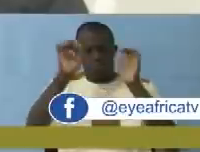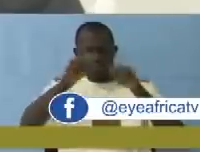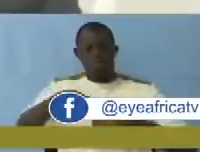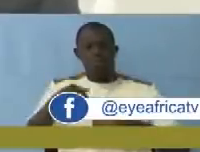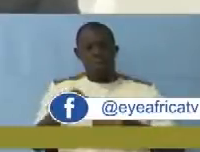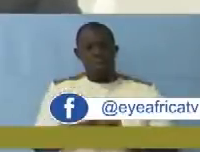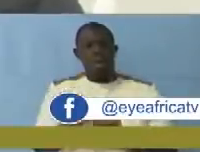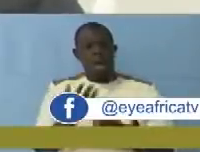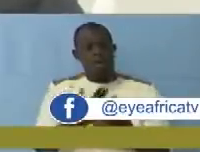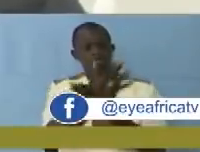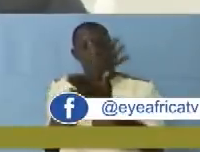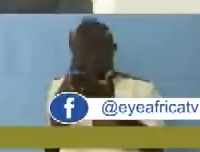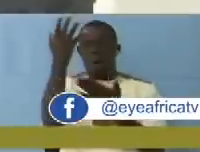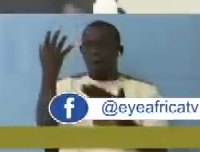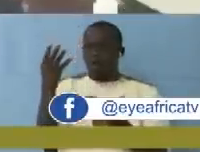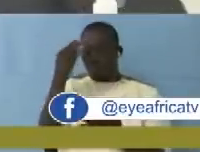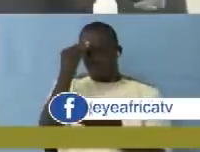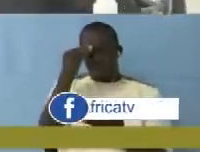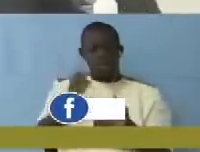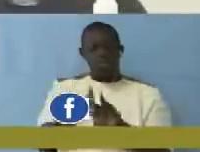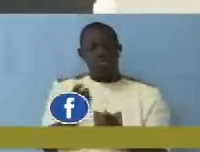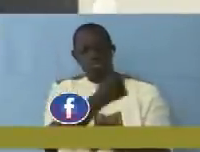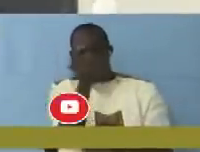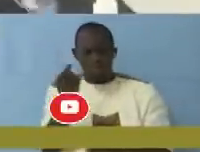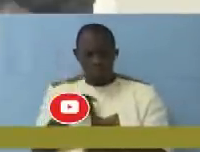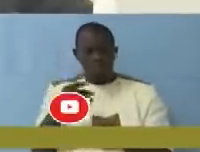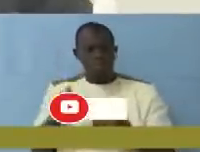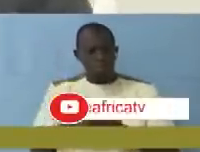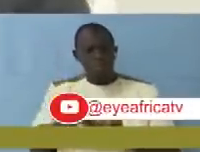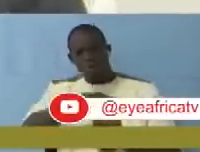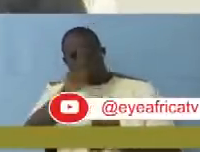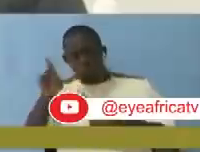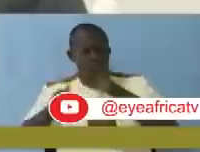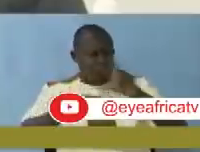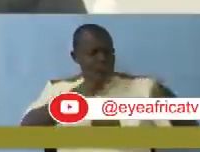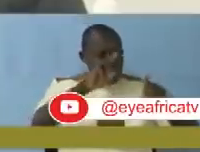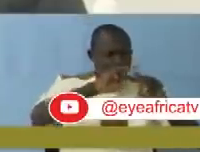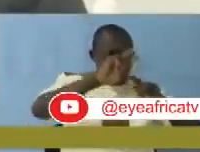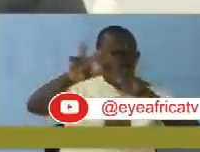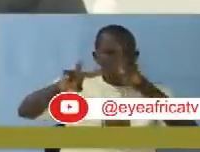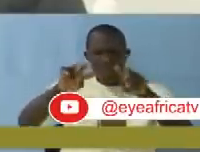There is common knowledge that it was you people who were going around arresting people.